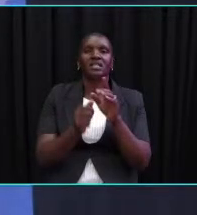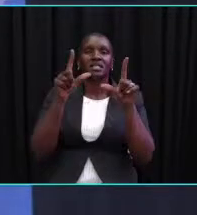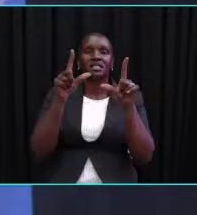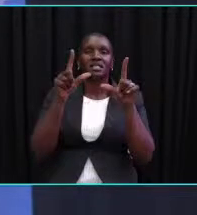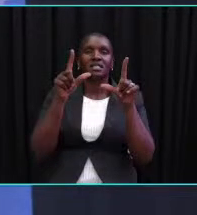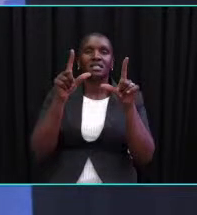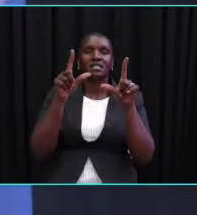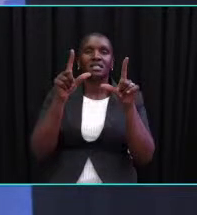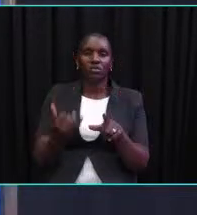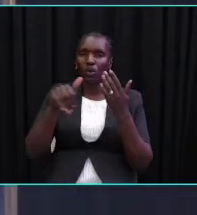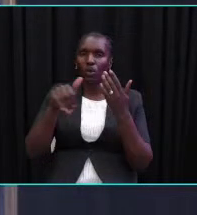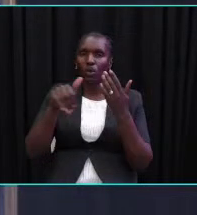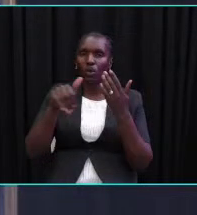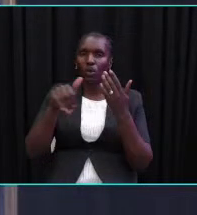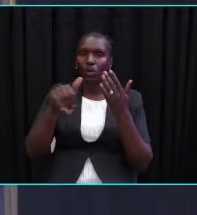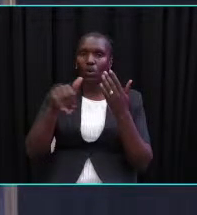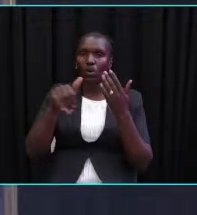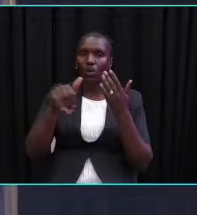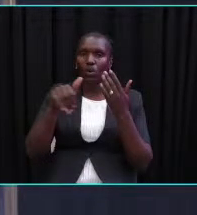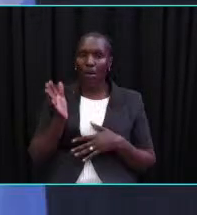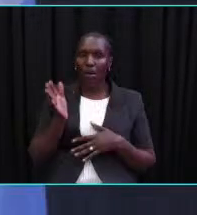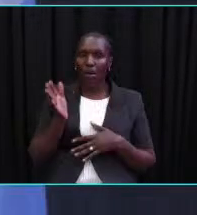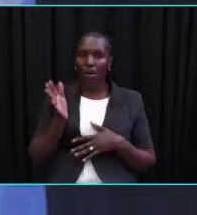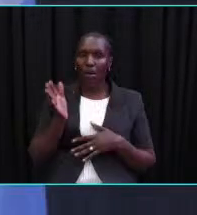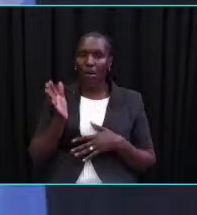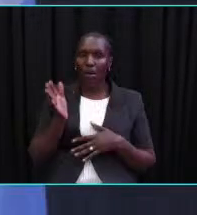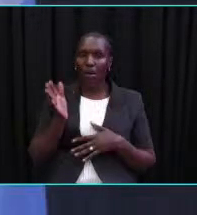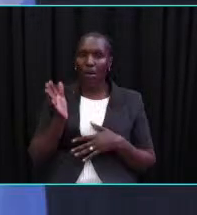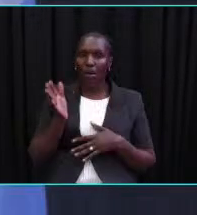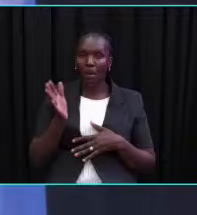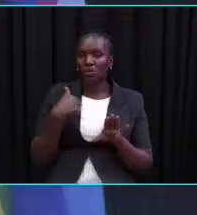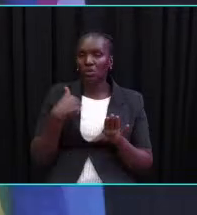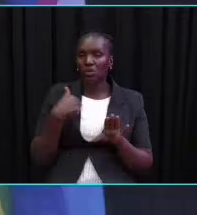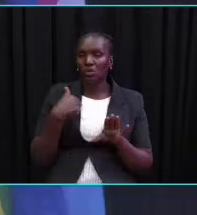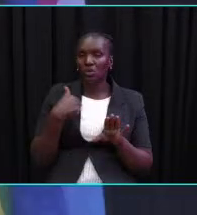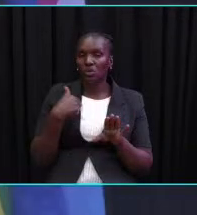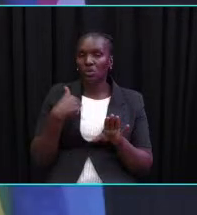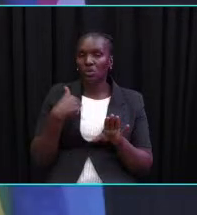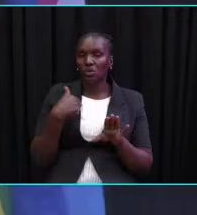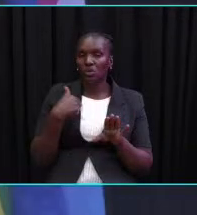All those home. So